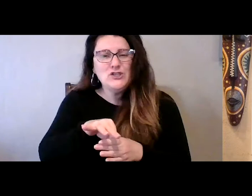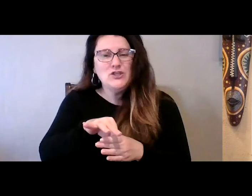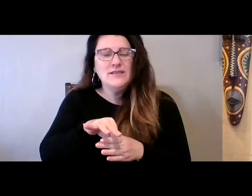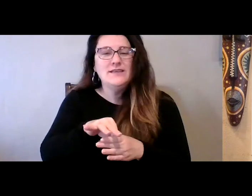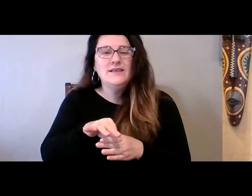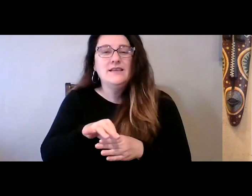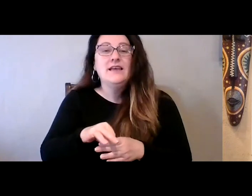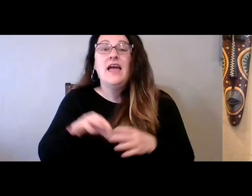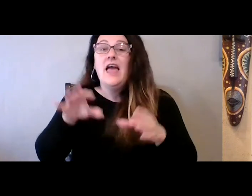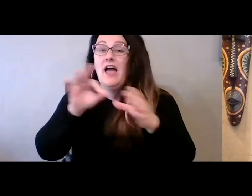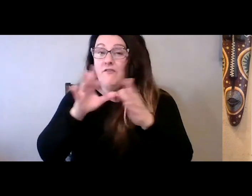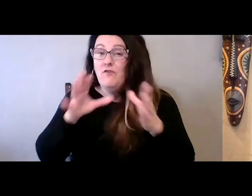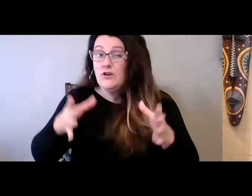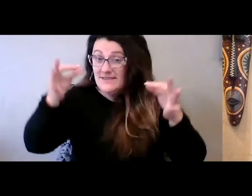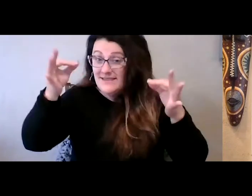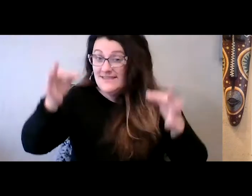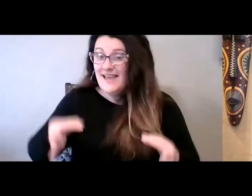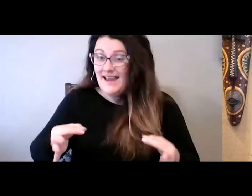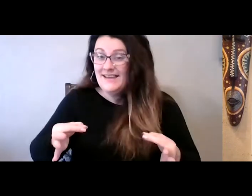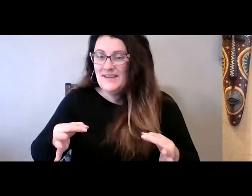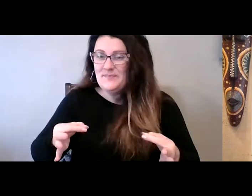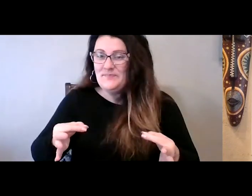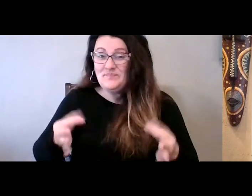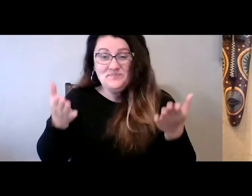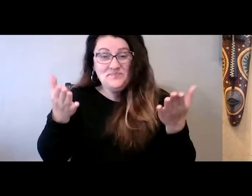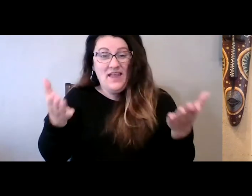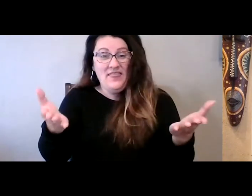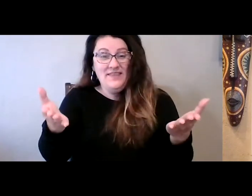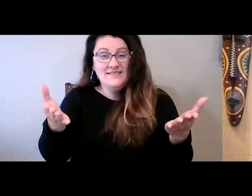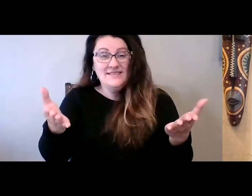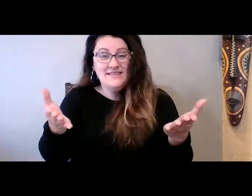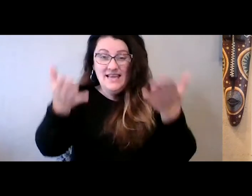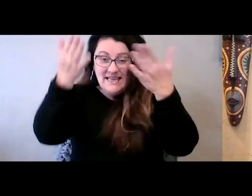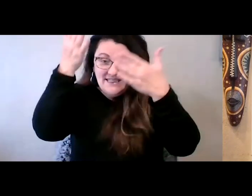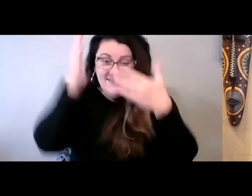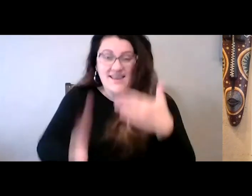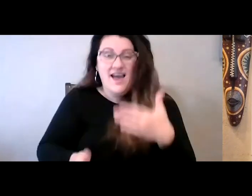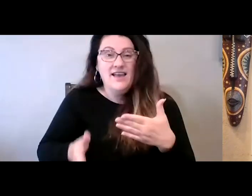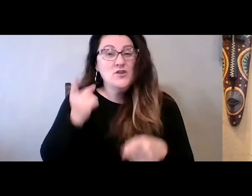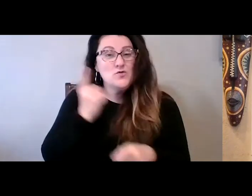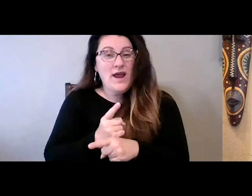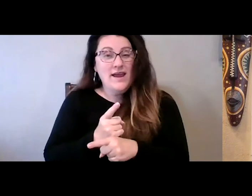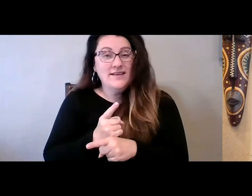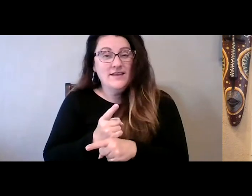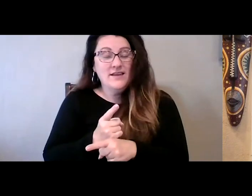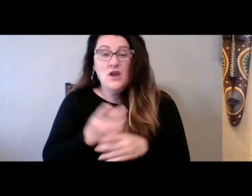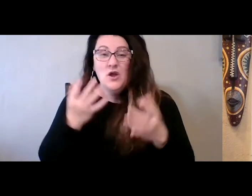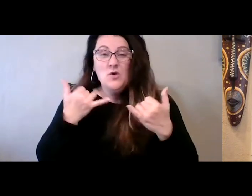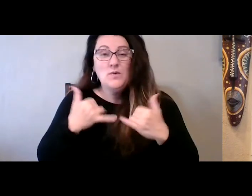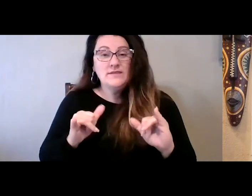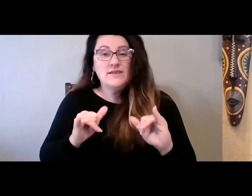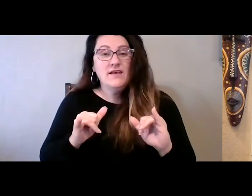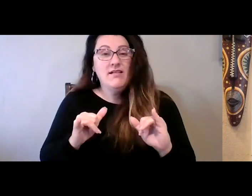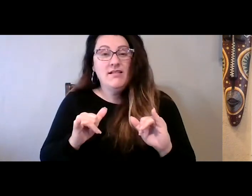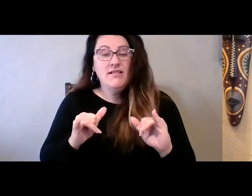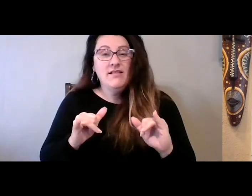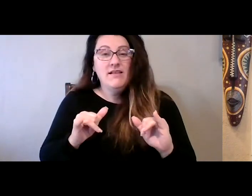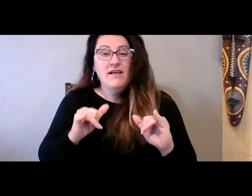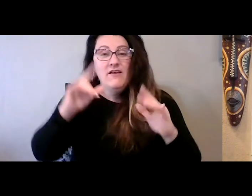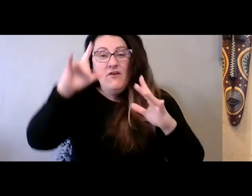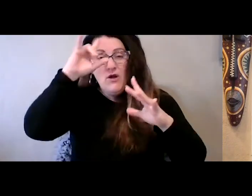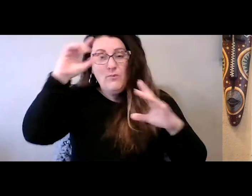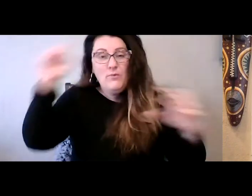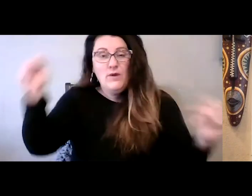the voters have decided and this election is done, right, we still do not have a president who